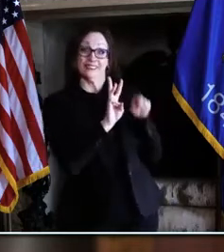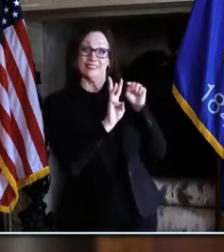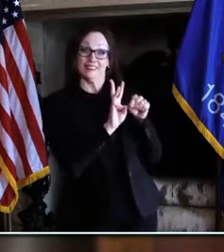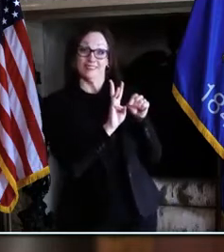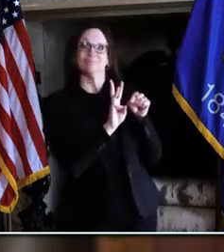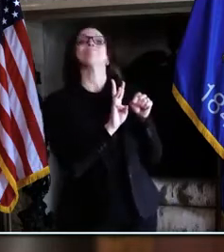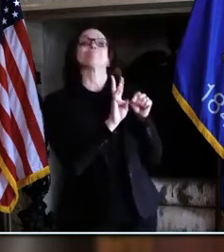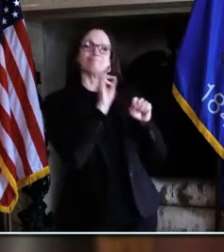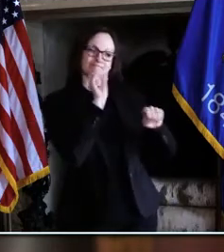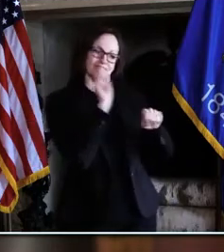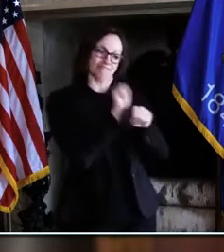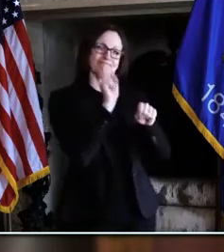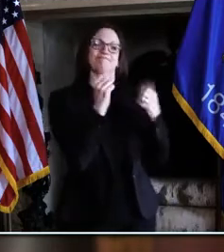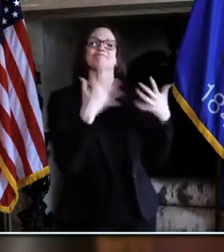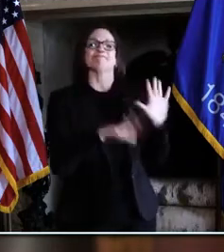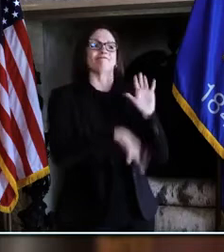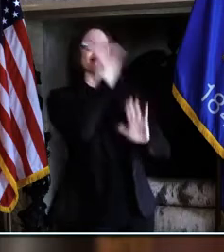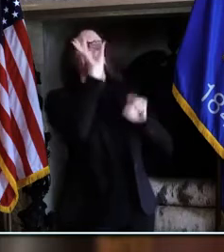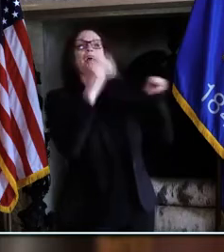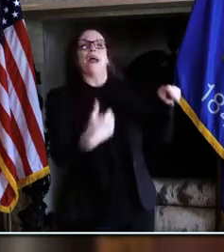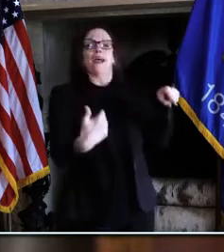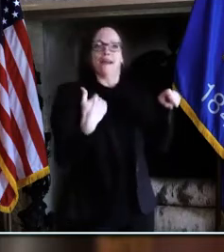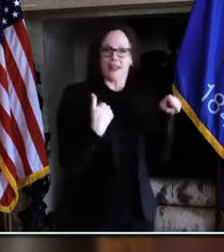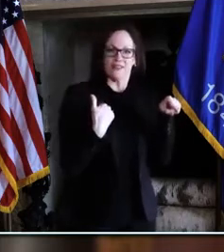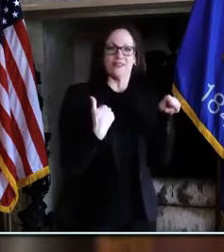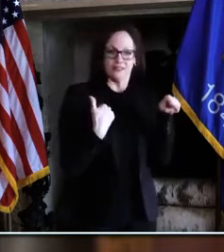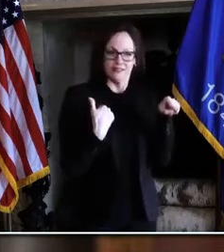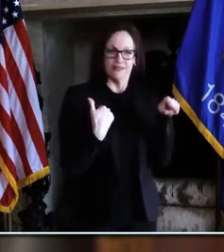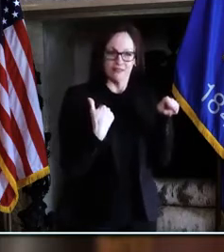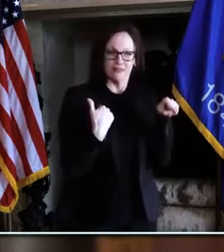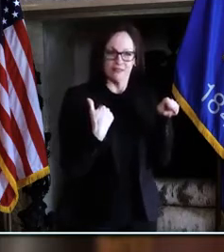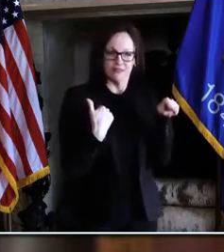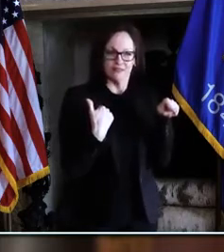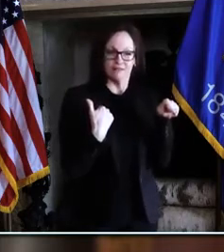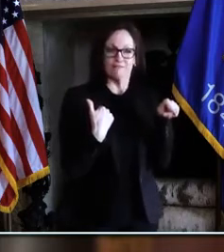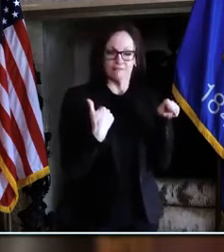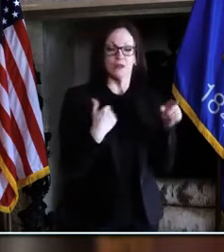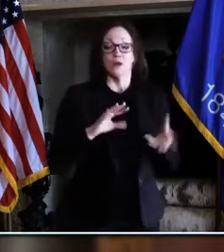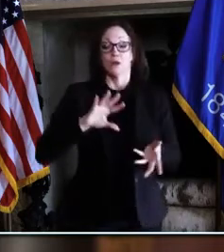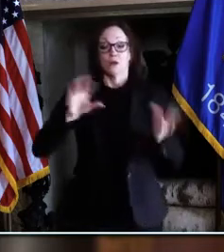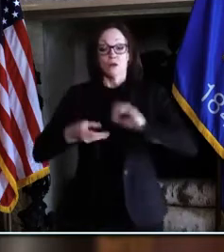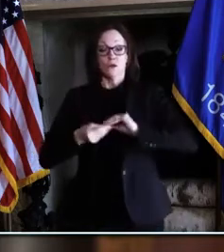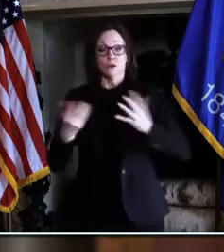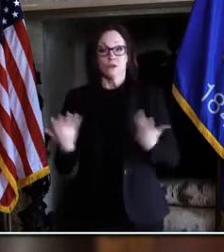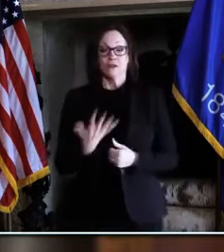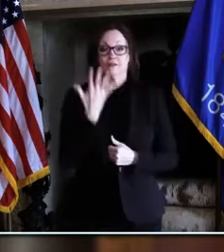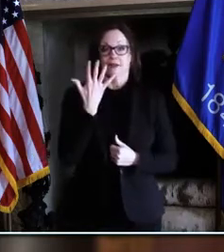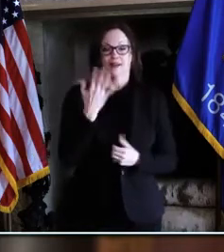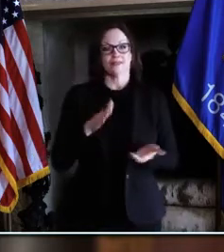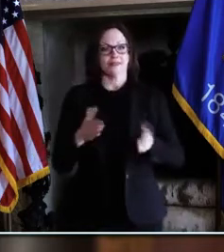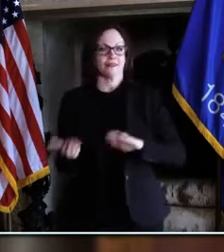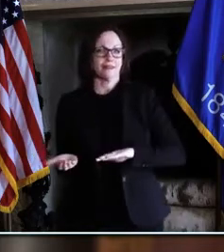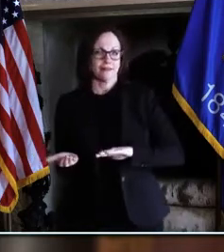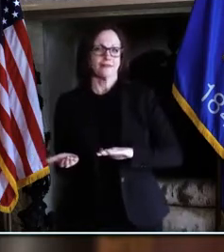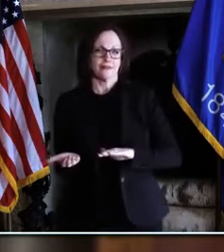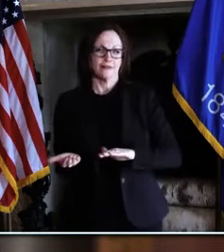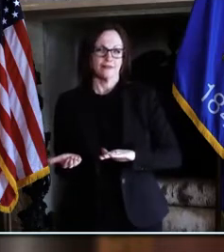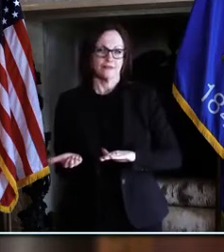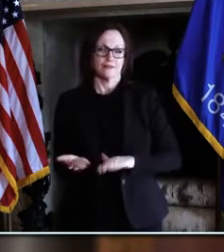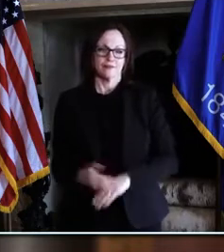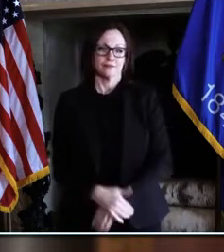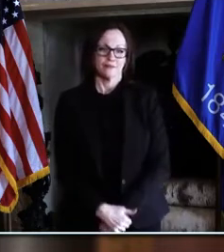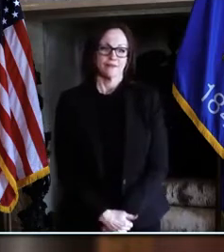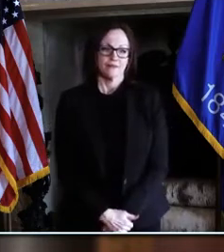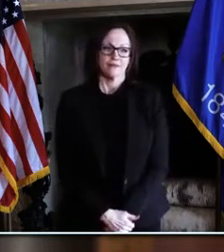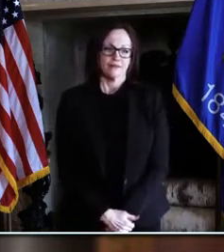this decision was not made lightly, but it has become necessary to stem the tide of COVID-19. It